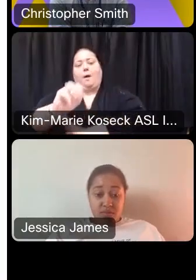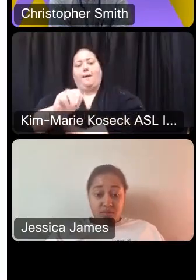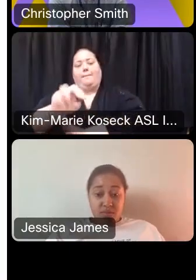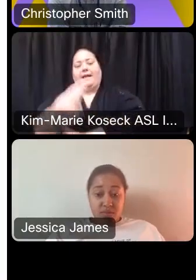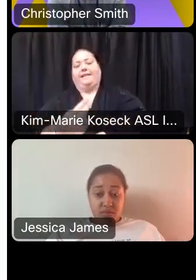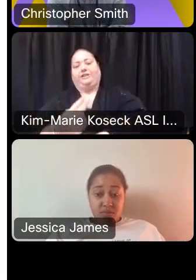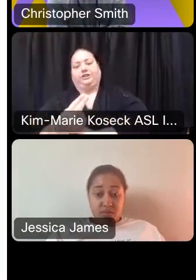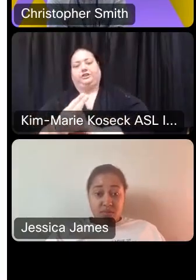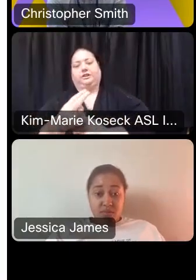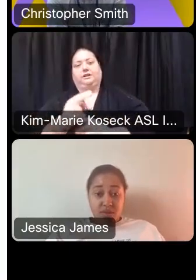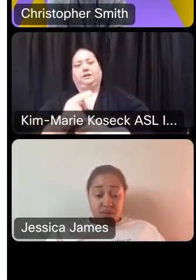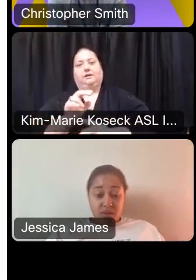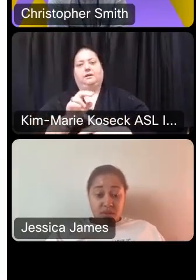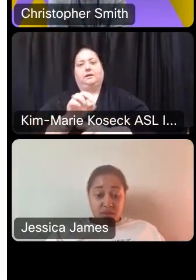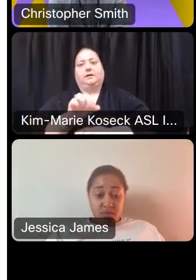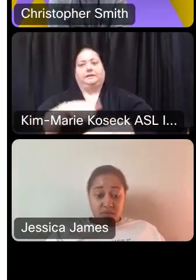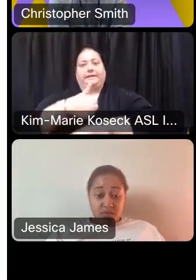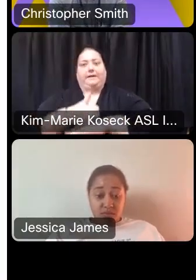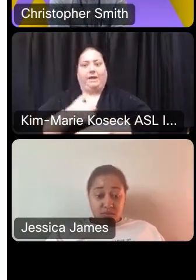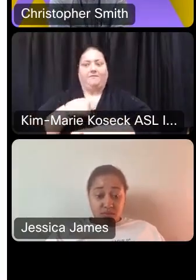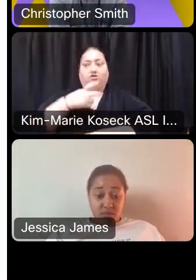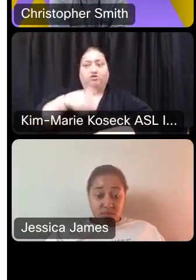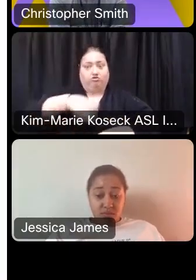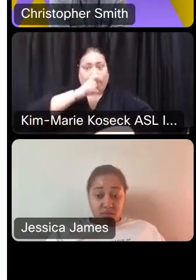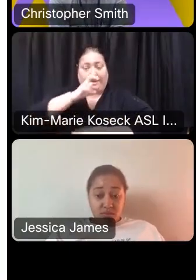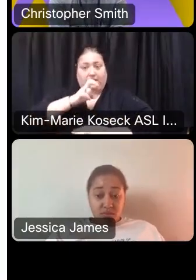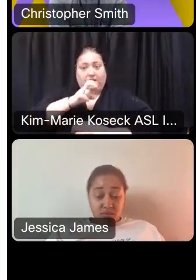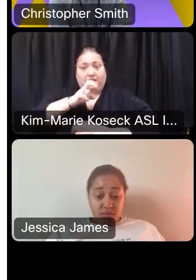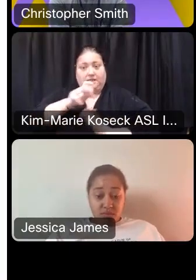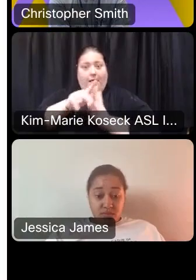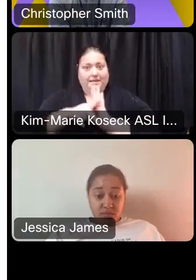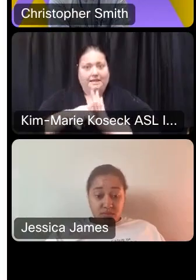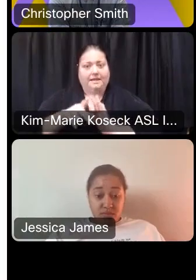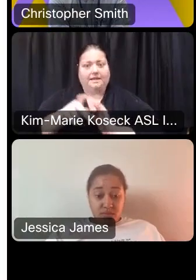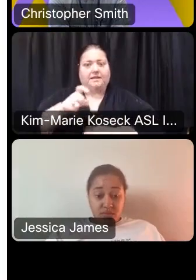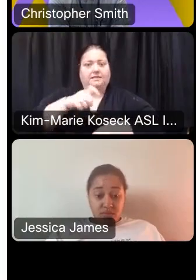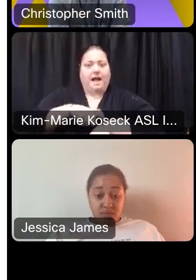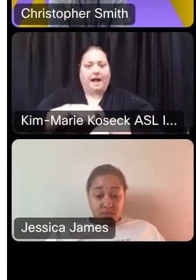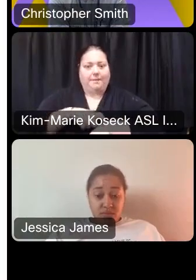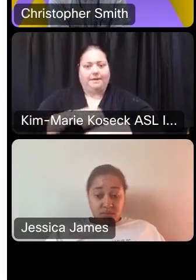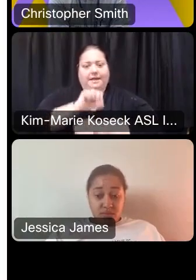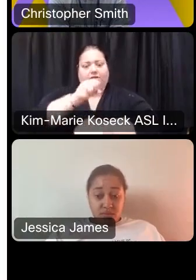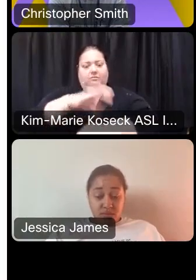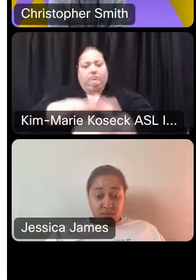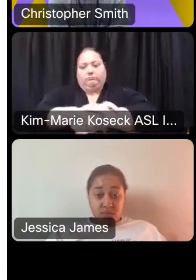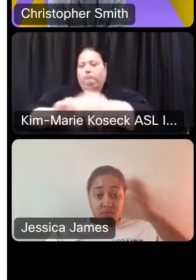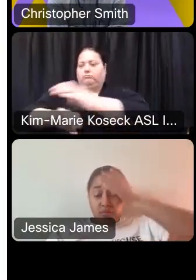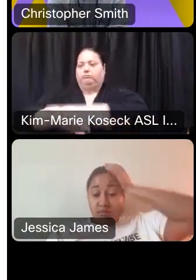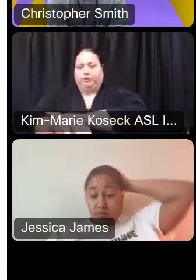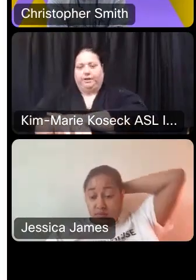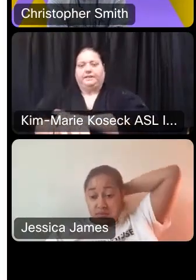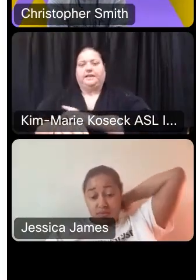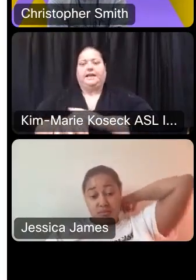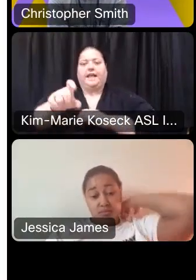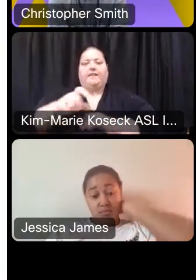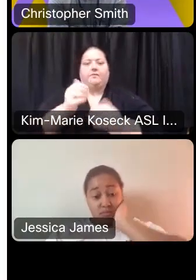we have very strict protocols for the amount of time people can be in restraints, that